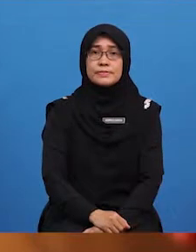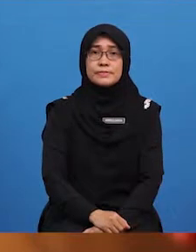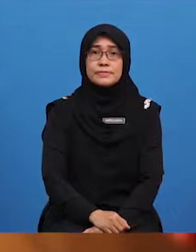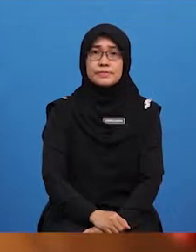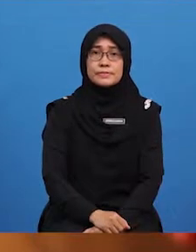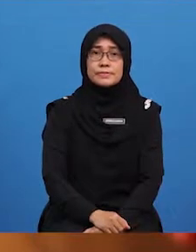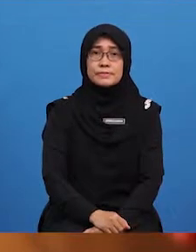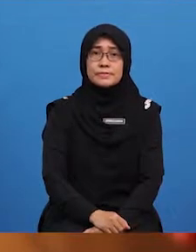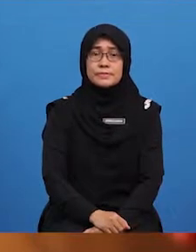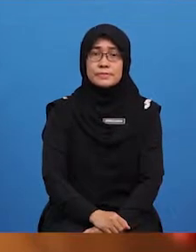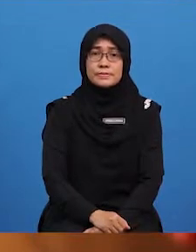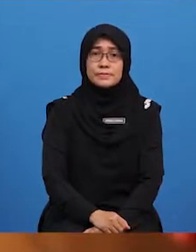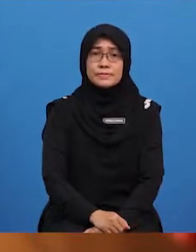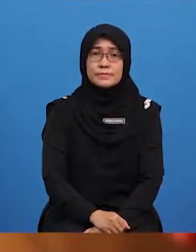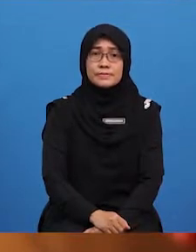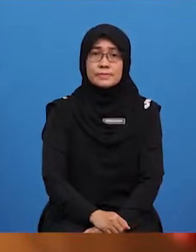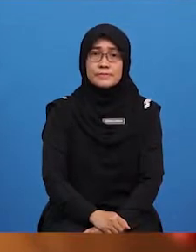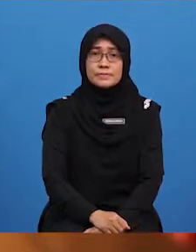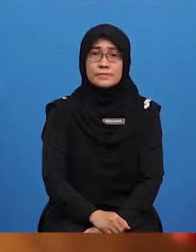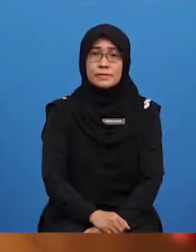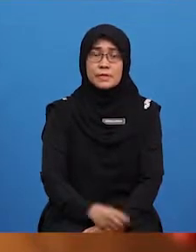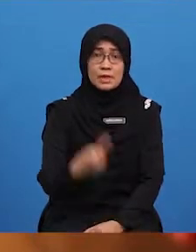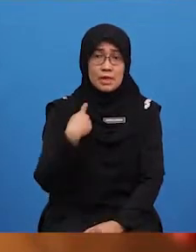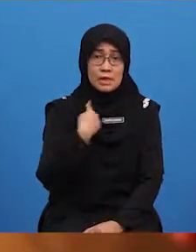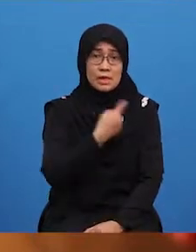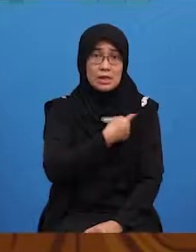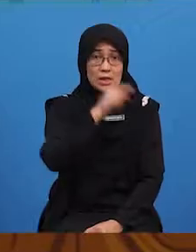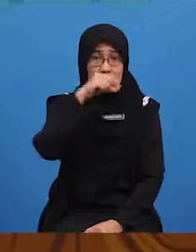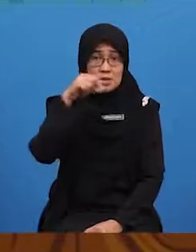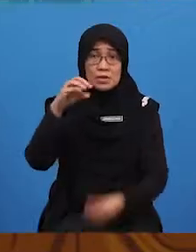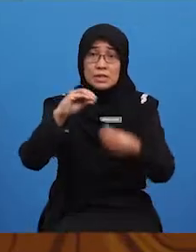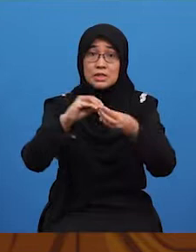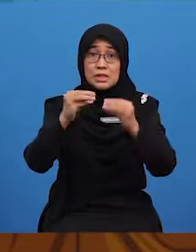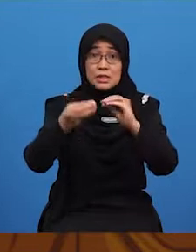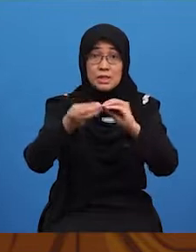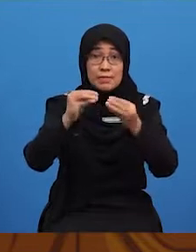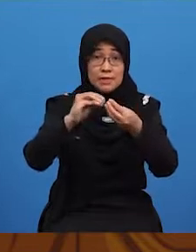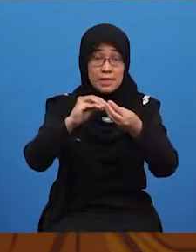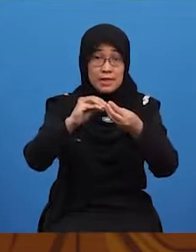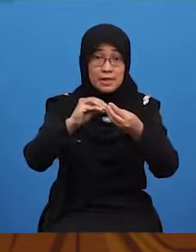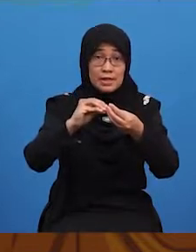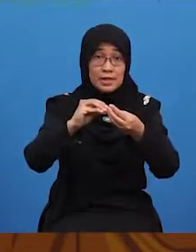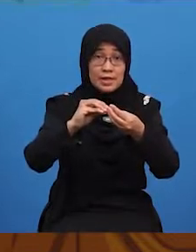it. We write it in number like this.